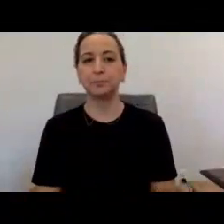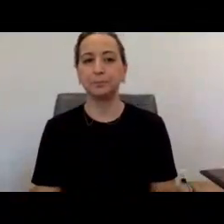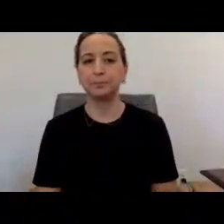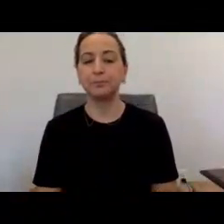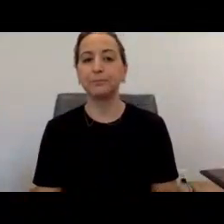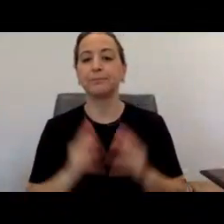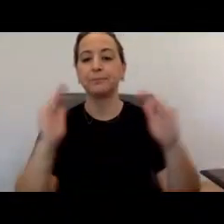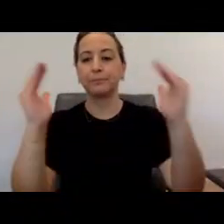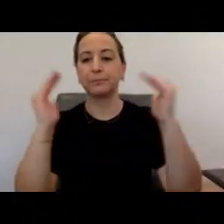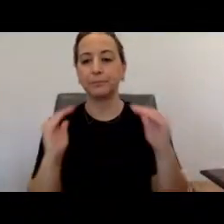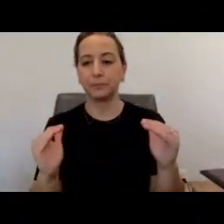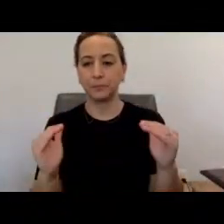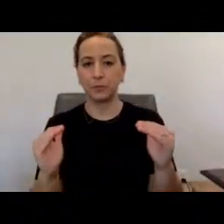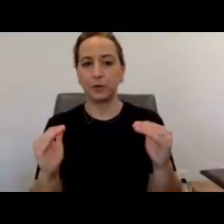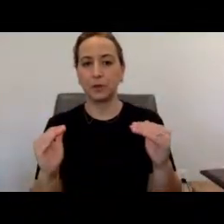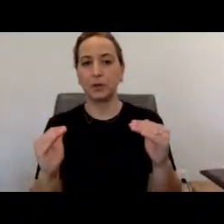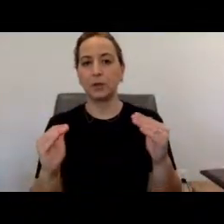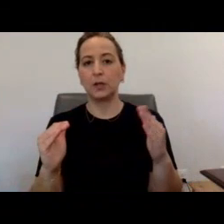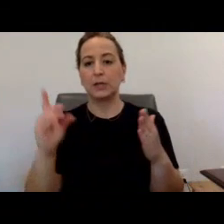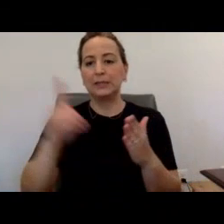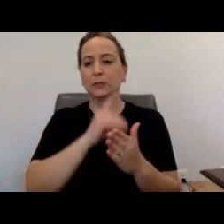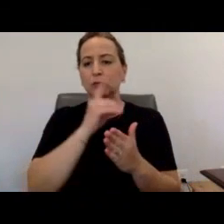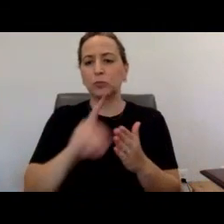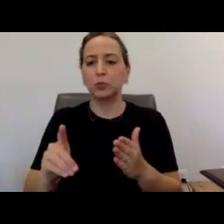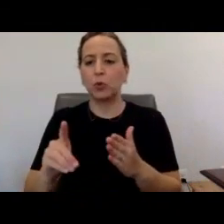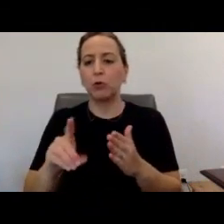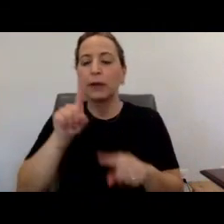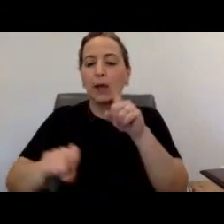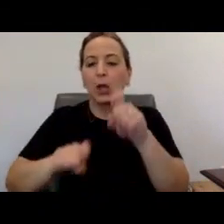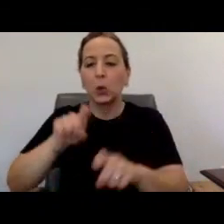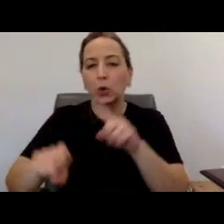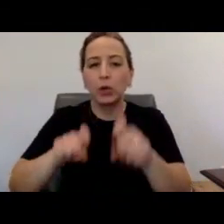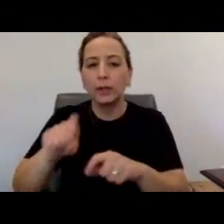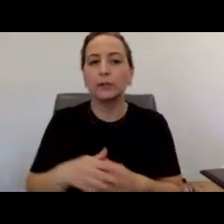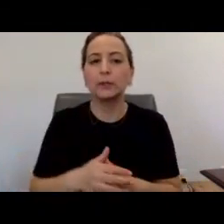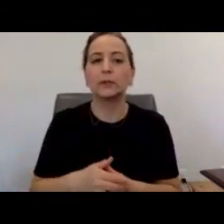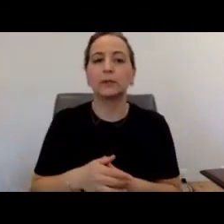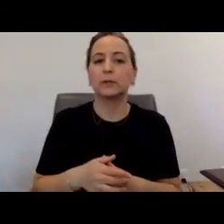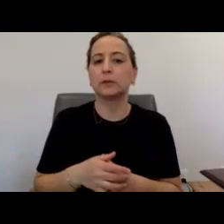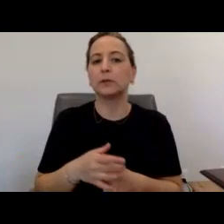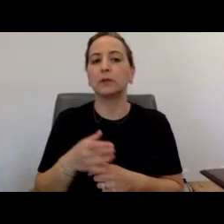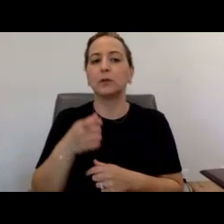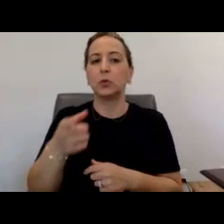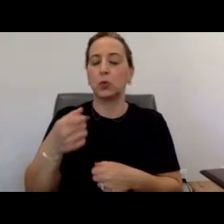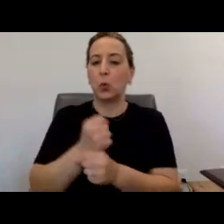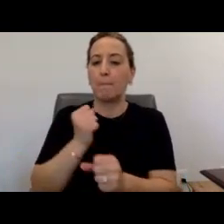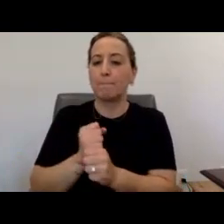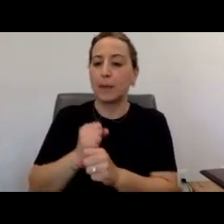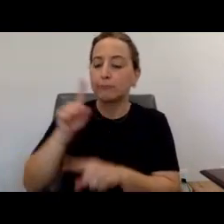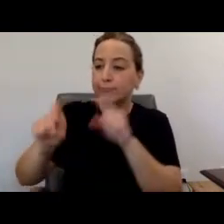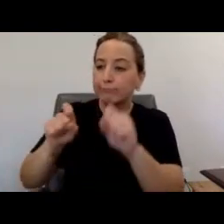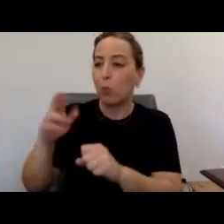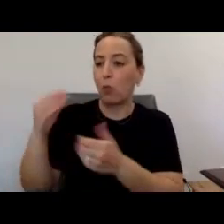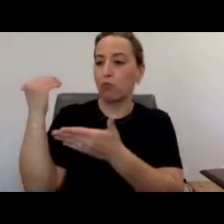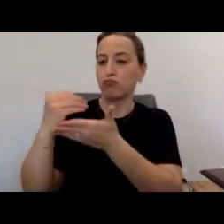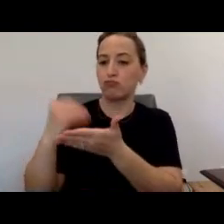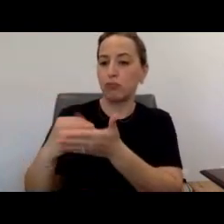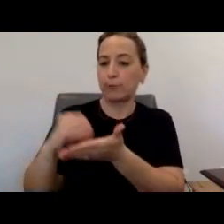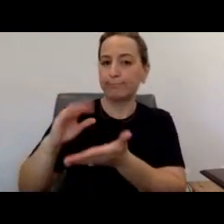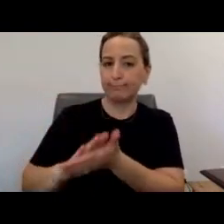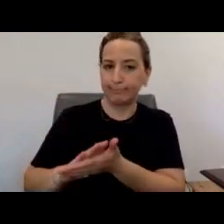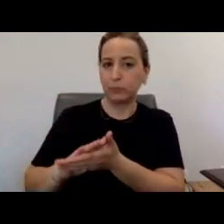I next want to move on to discriminatory inquiries, and that includes making an inquiry or a record related to a protected class in